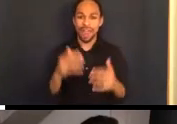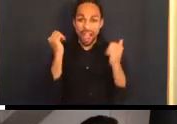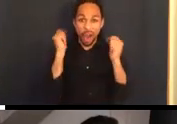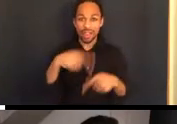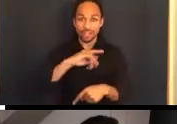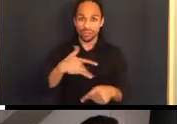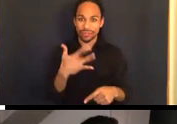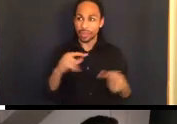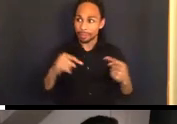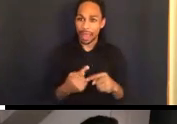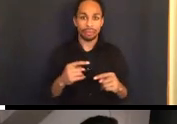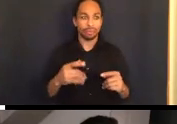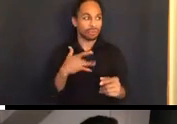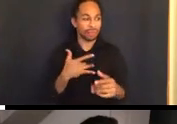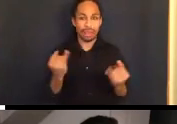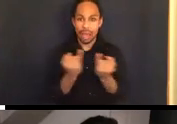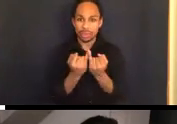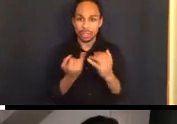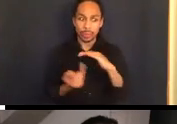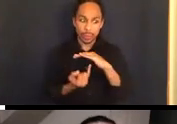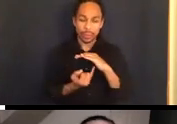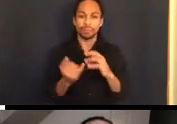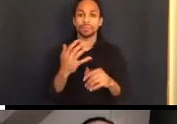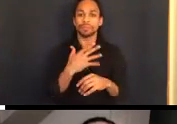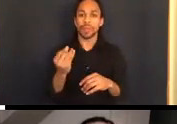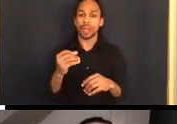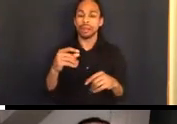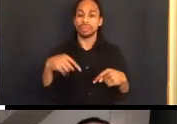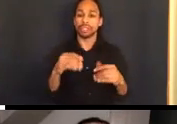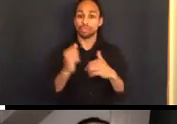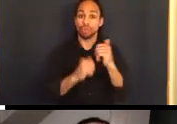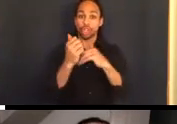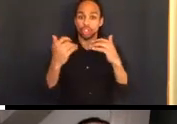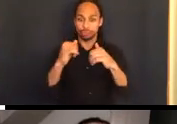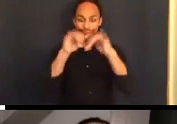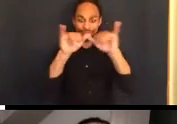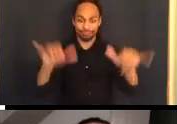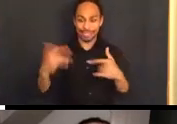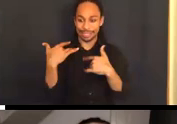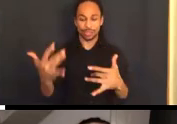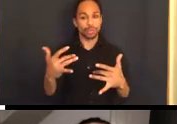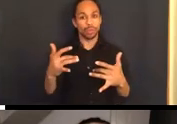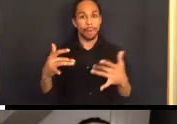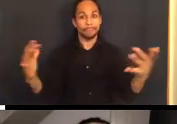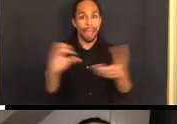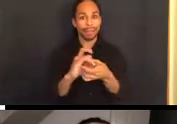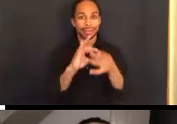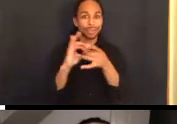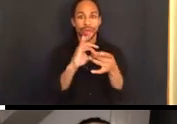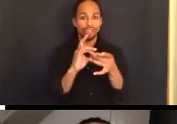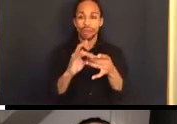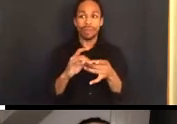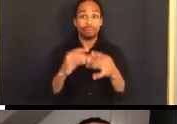of this, everybody is isolated, and the structures that usually bind us all together are ruptured at this moment. And so there's a